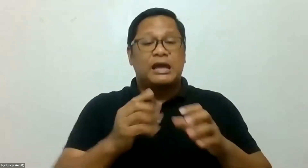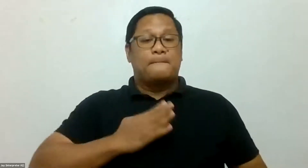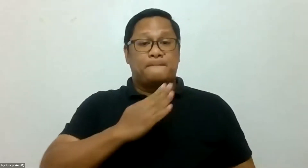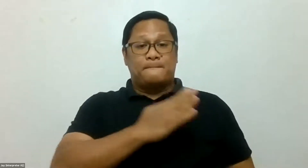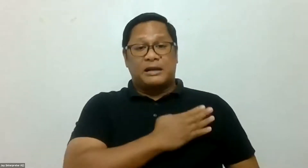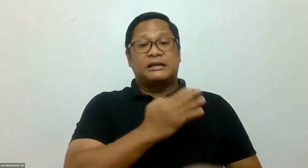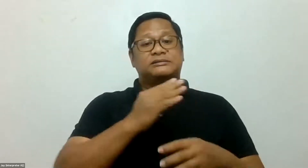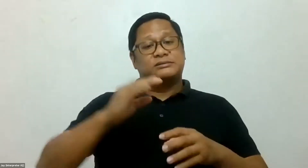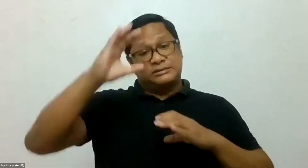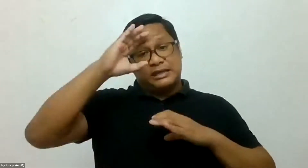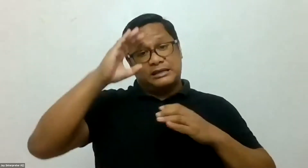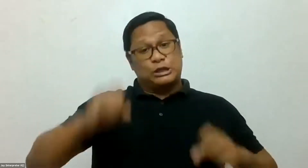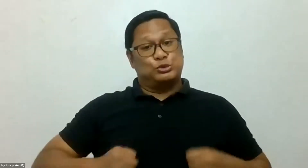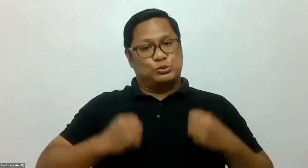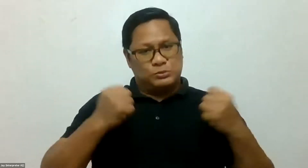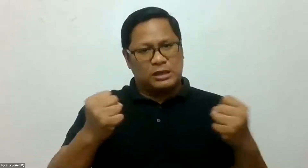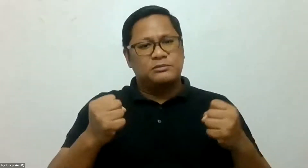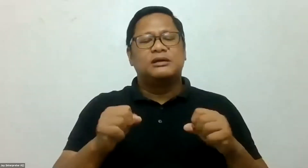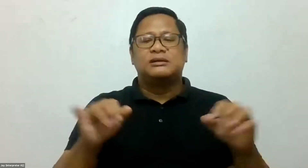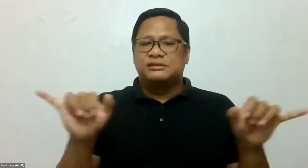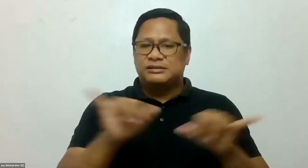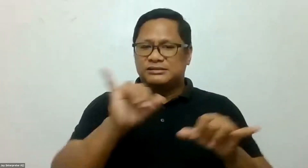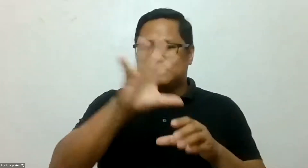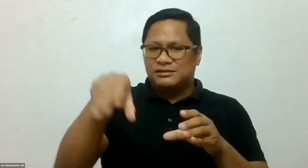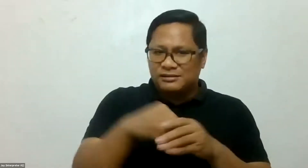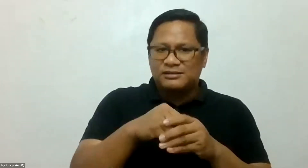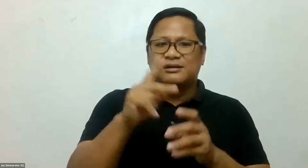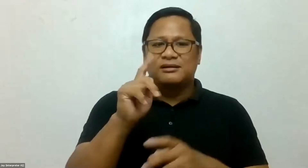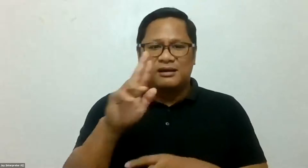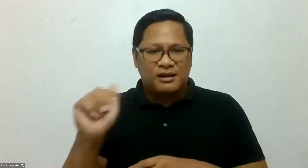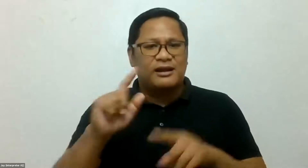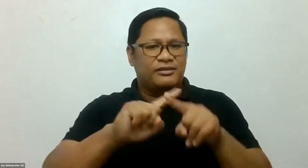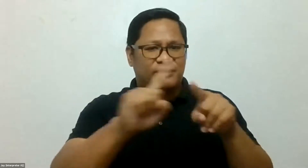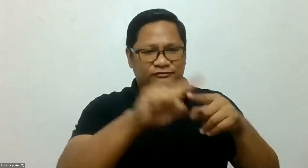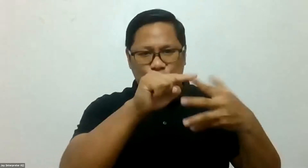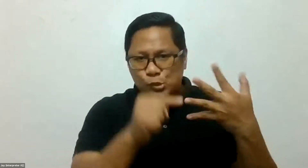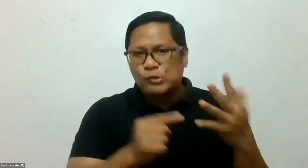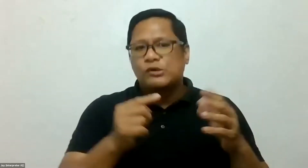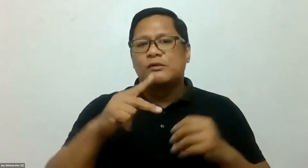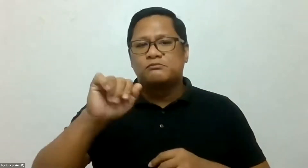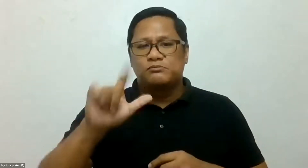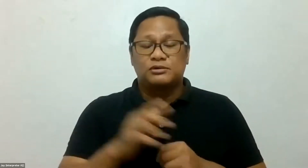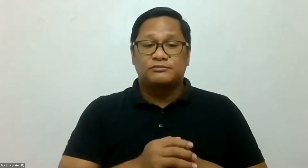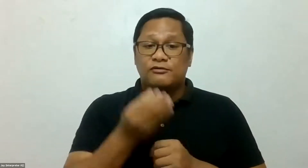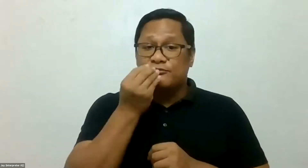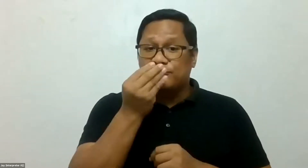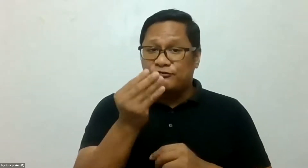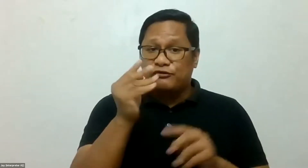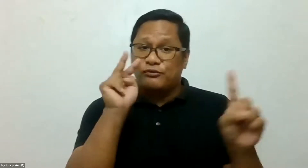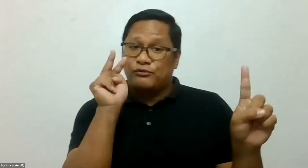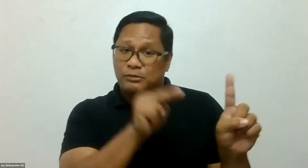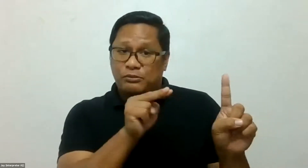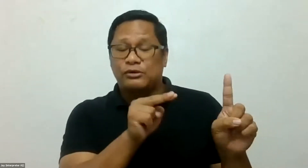survivor. Kasama po namin lahat, sila Cara and sila Paul and everybody else. Just a few quick points to